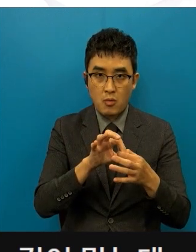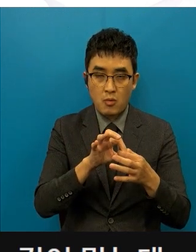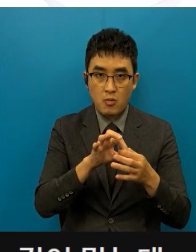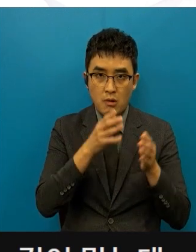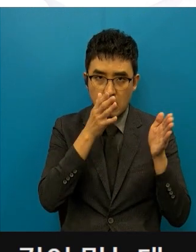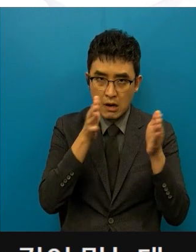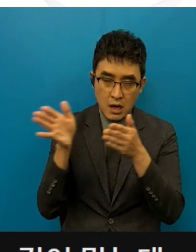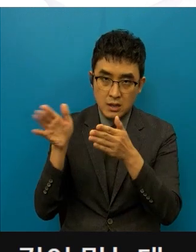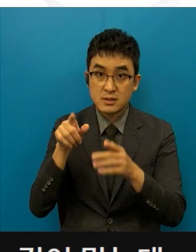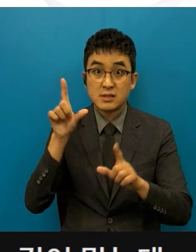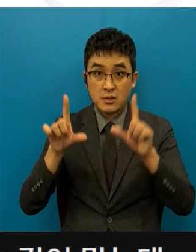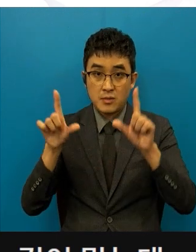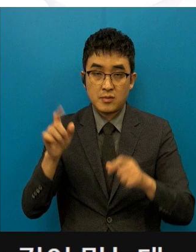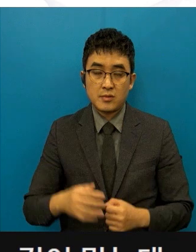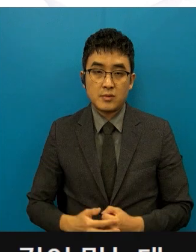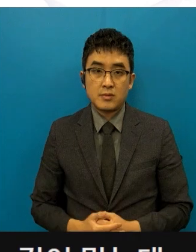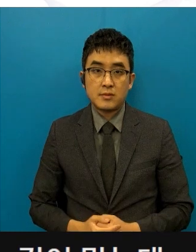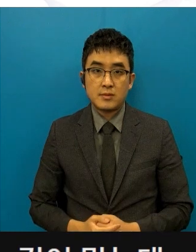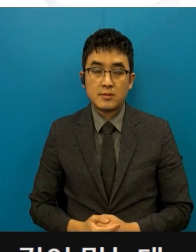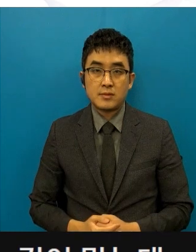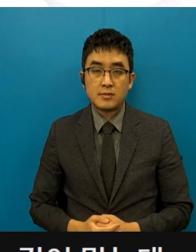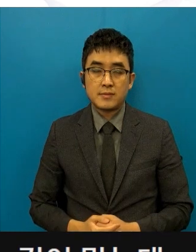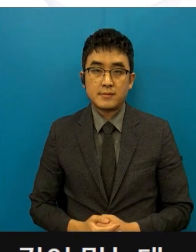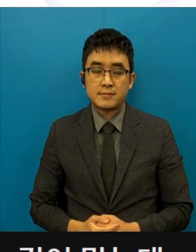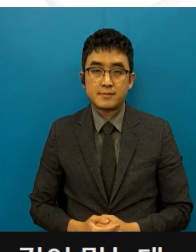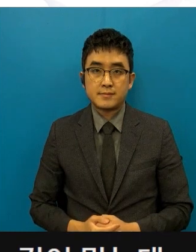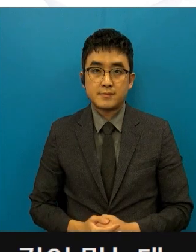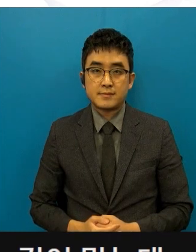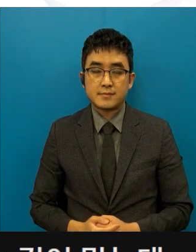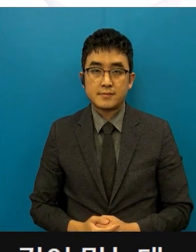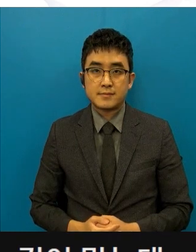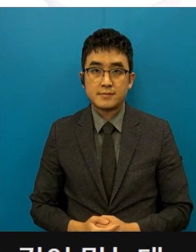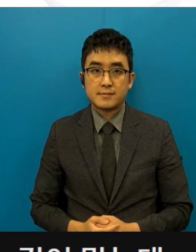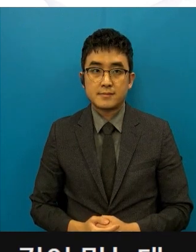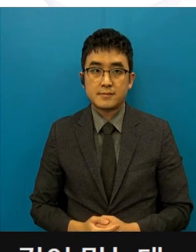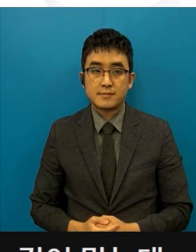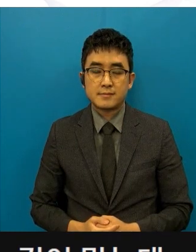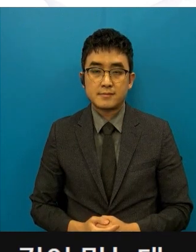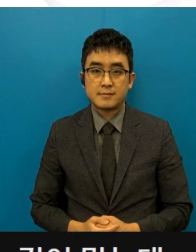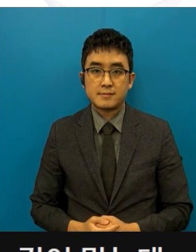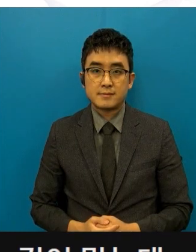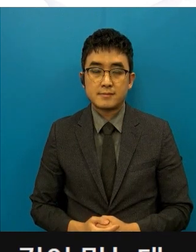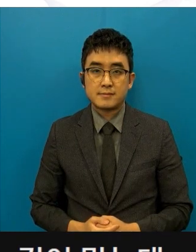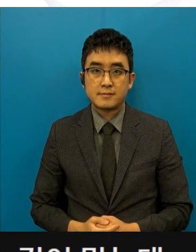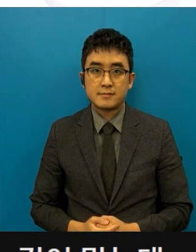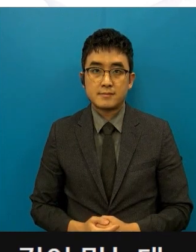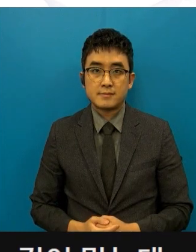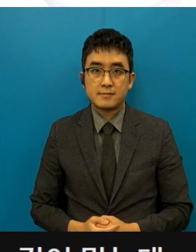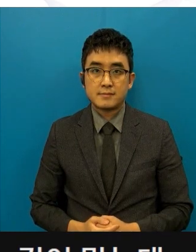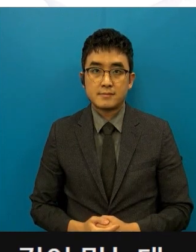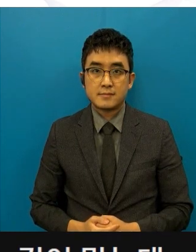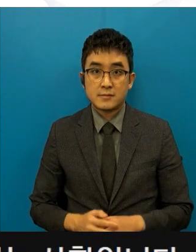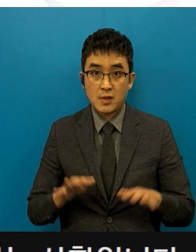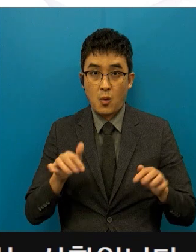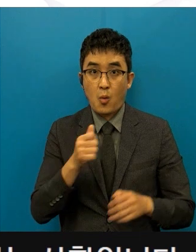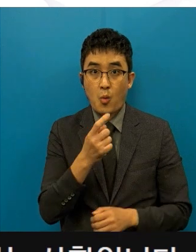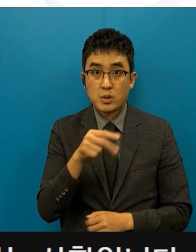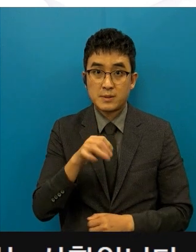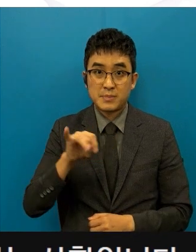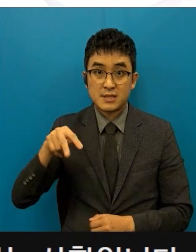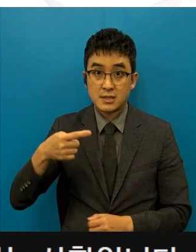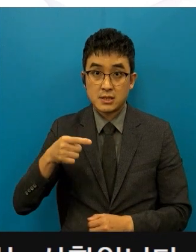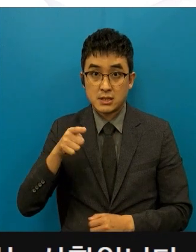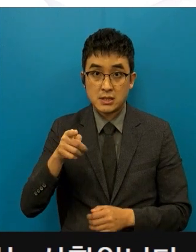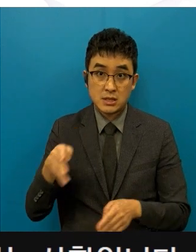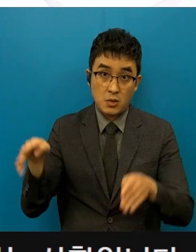designated the hospice institutions as a type of medical institutions. This regulation resulted in a